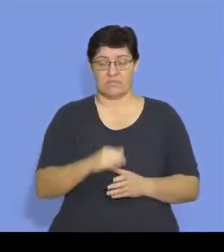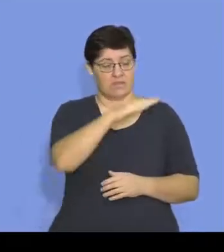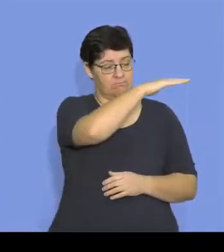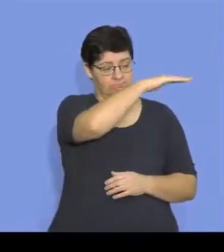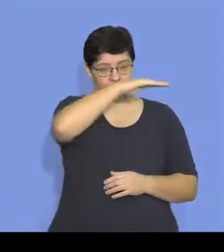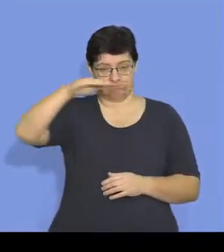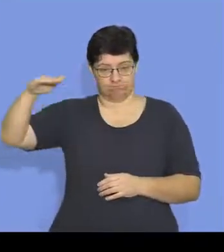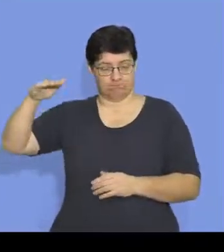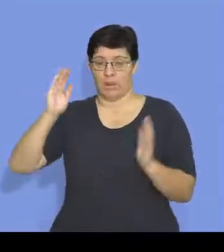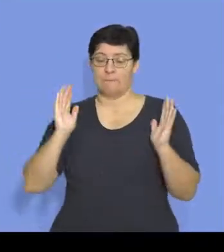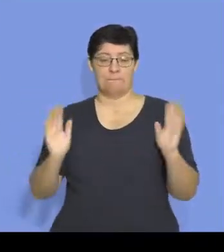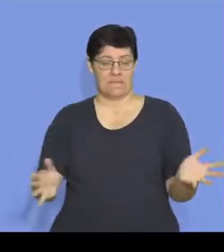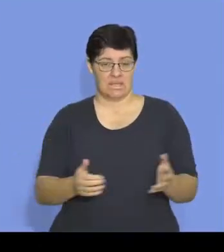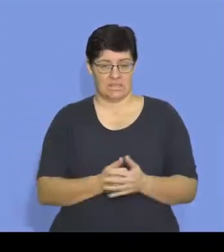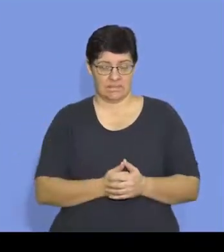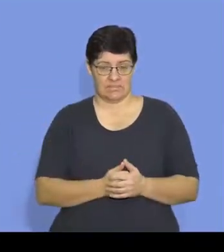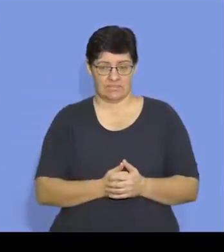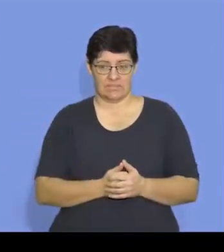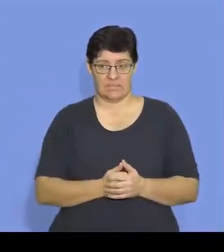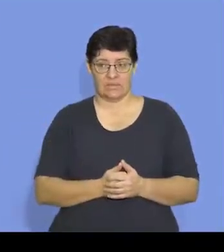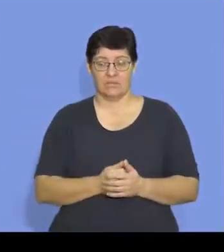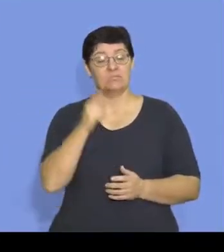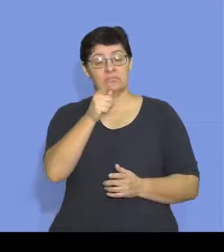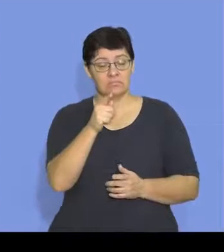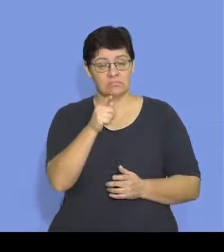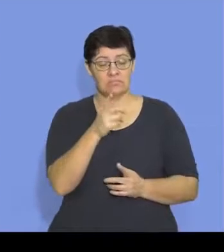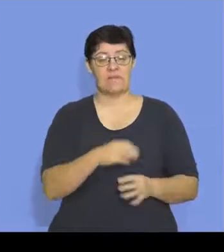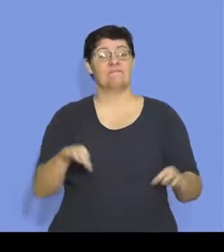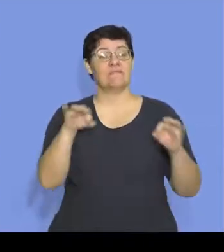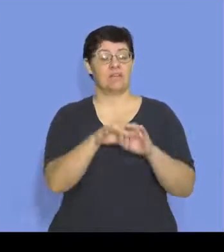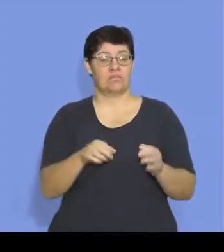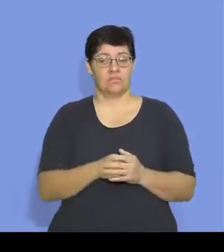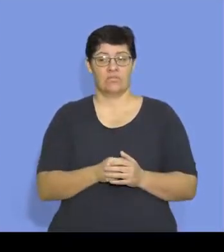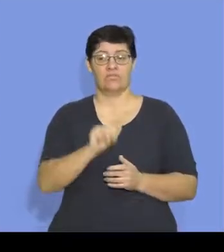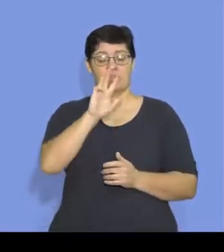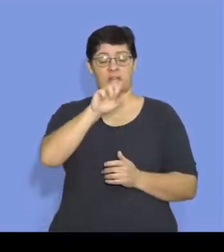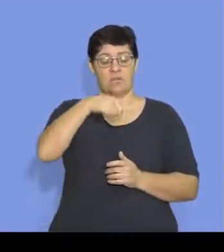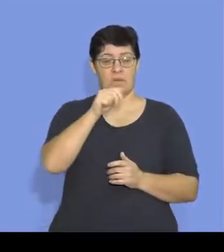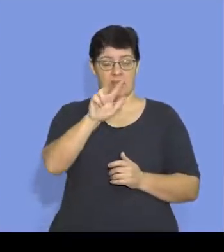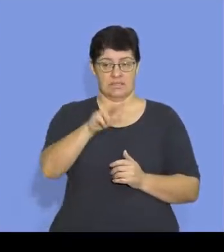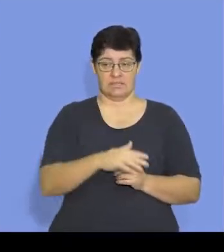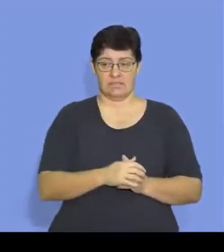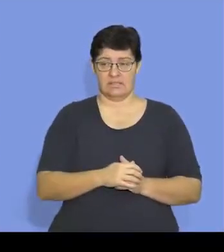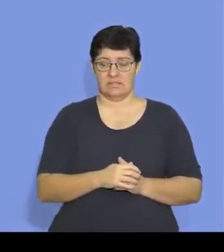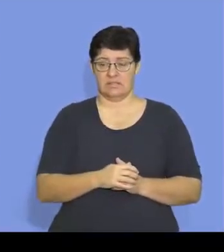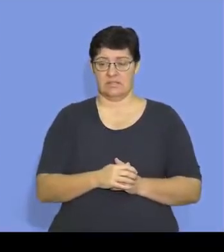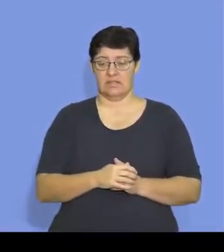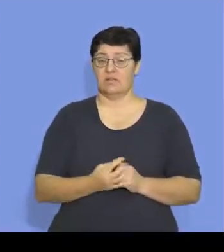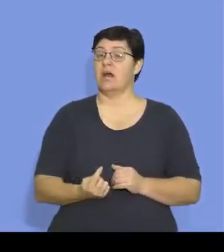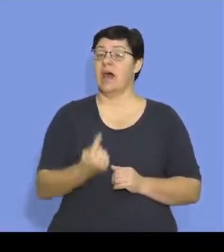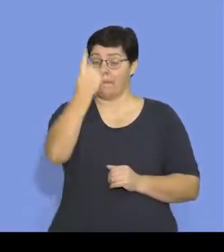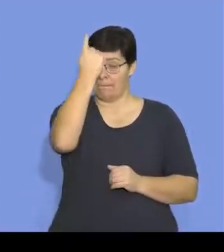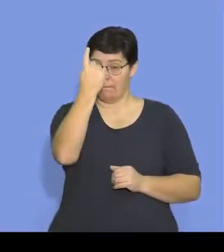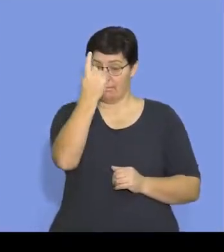to be that, and we know that this value is going to be 9,8. If up is my